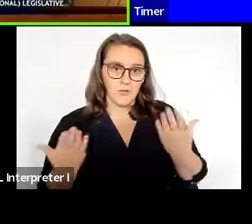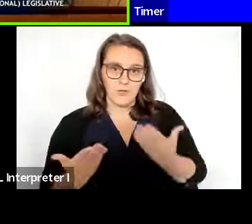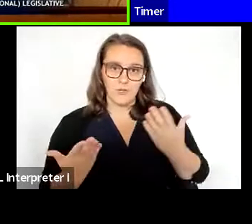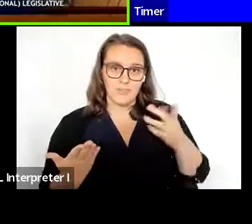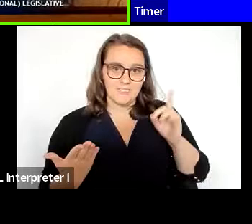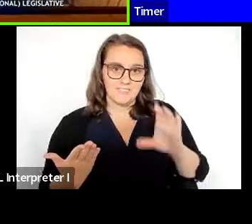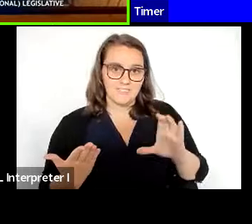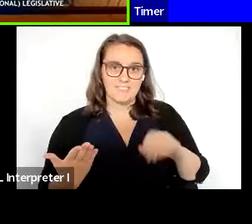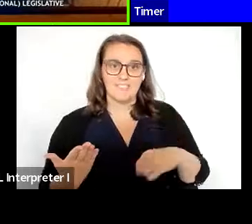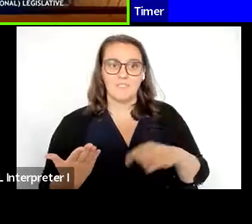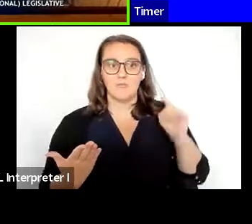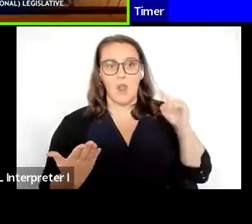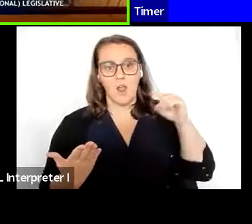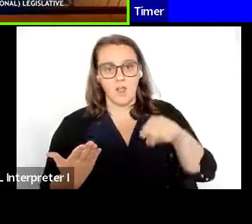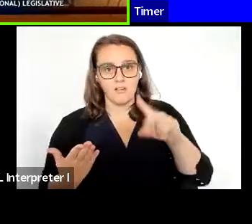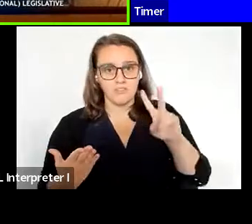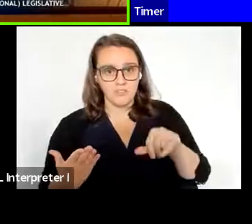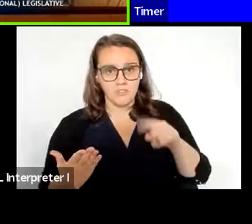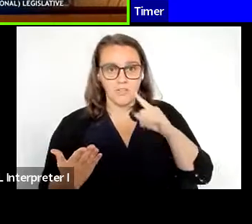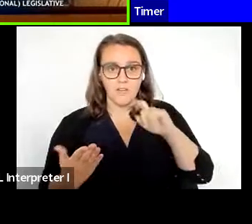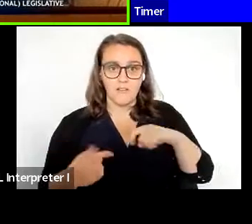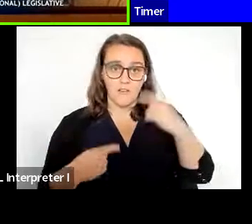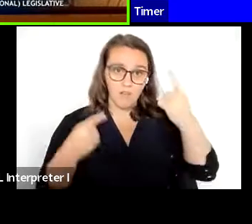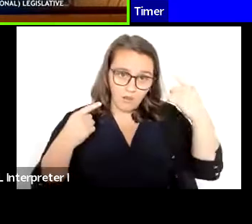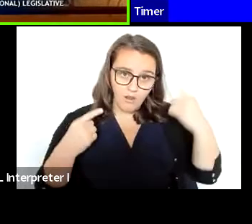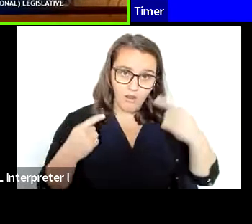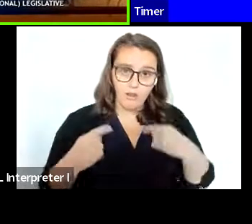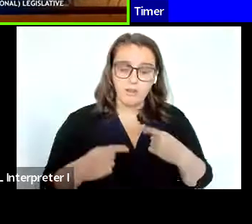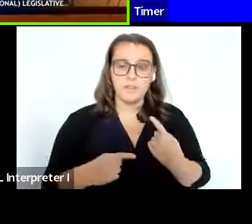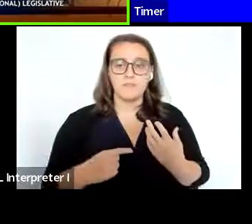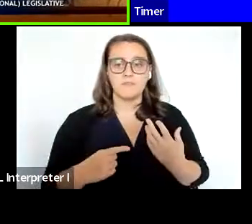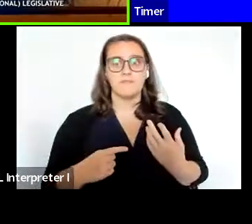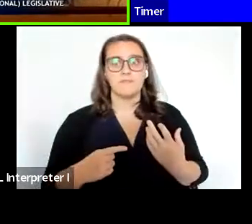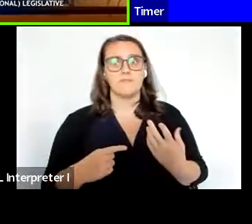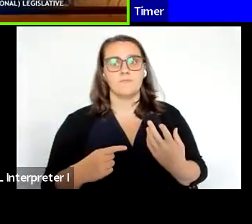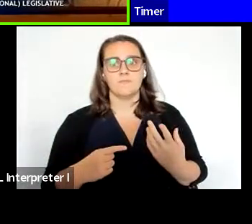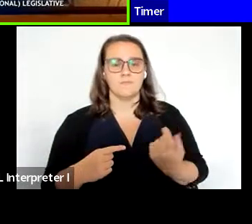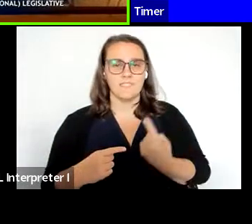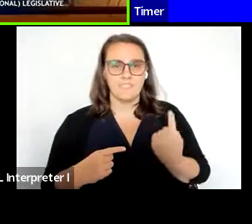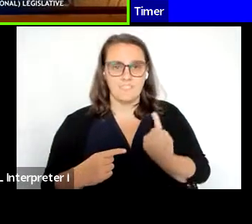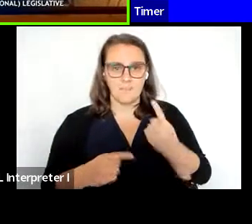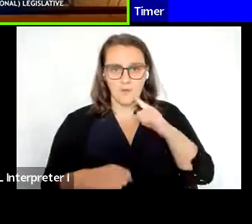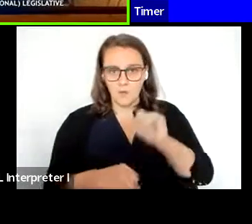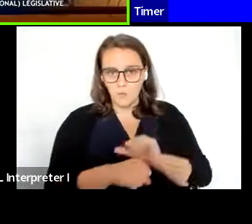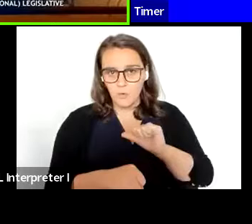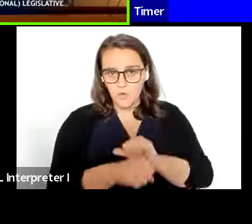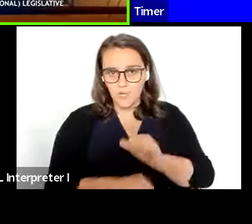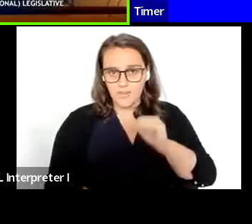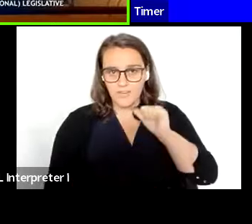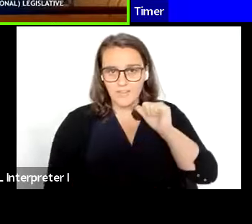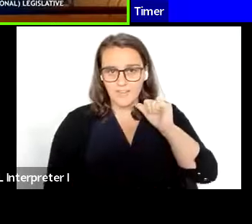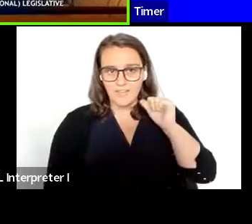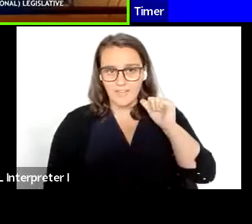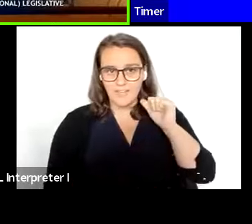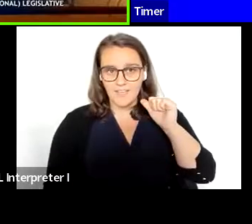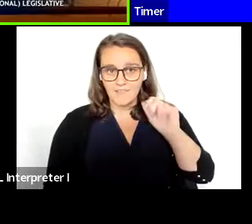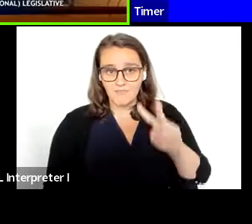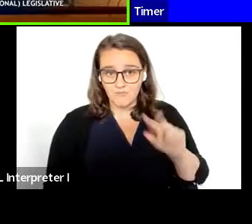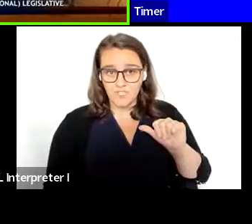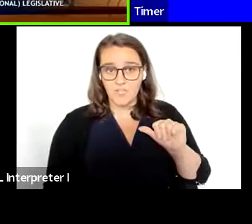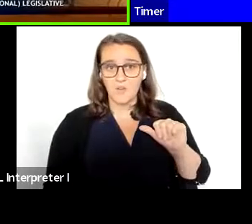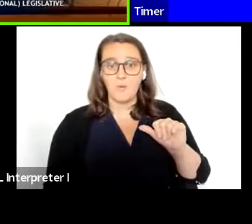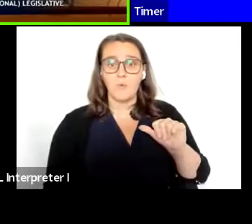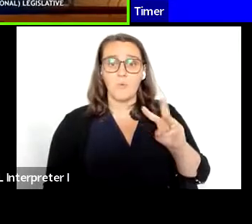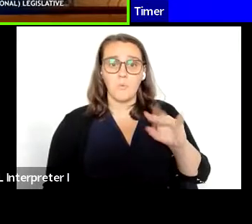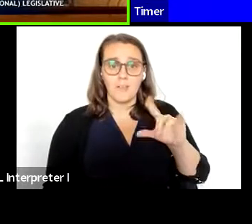whole lot of things on your mind and on your plate that somebody working day in and day out at Virginia Williams serving homeless families in the District